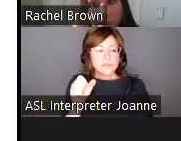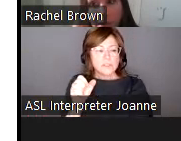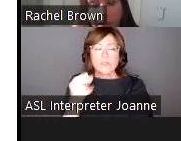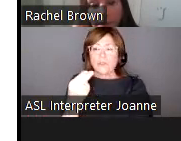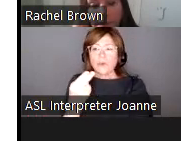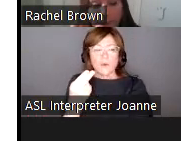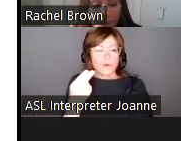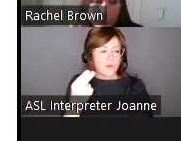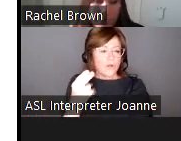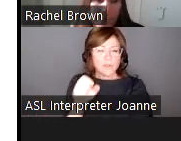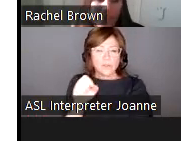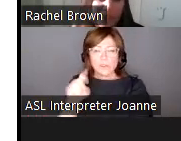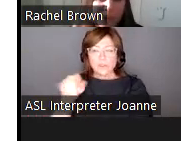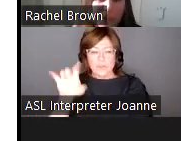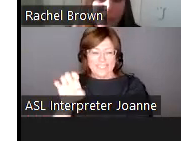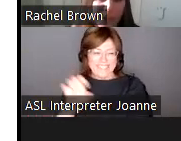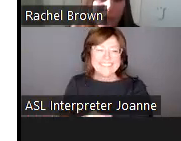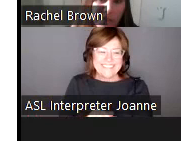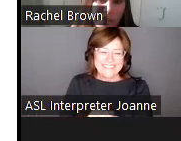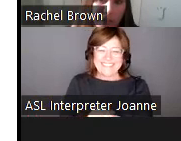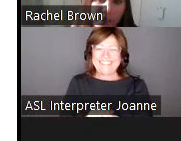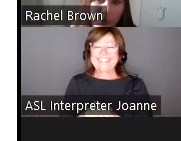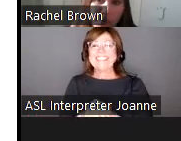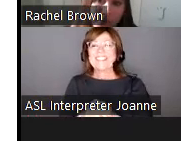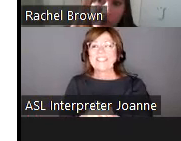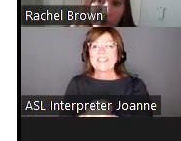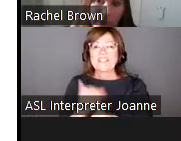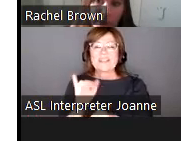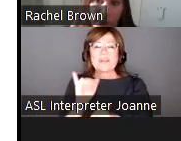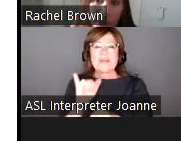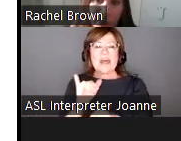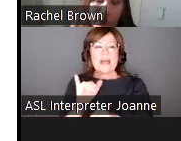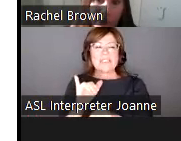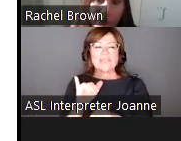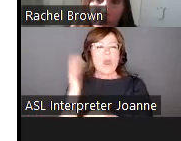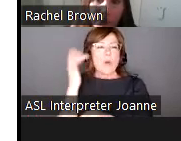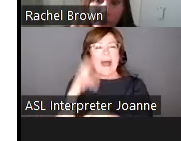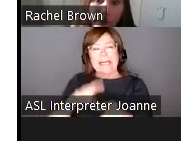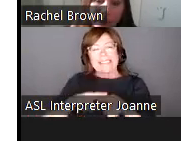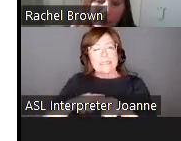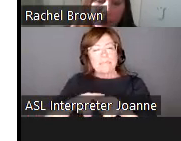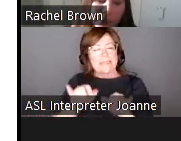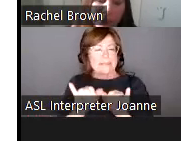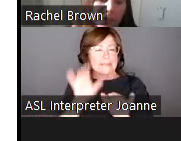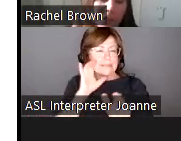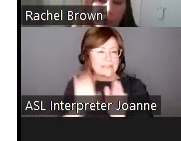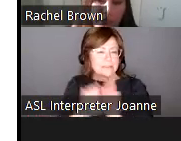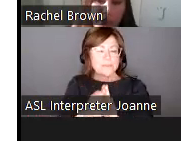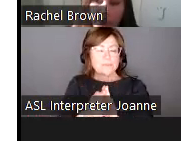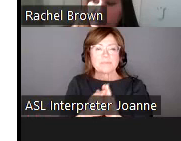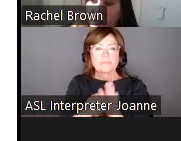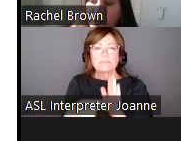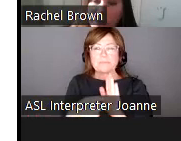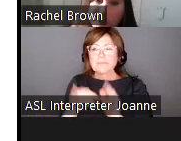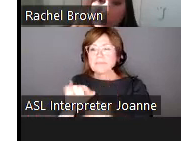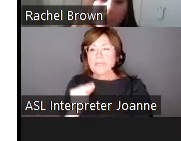for Instagram. Because of just the size of the pictures. And we know that if you've ever created an image for